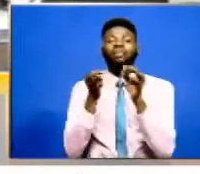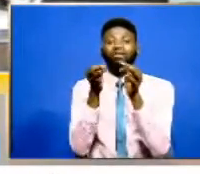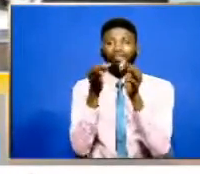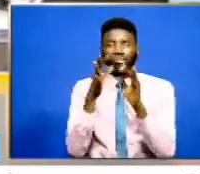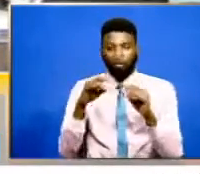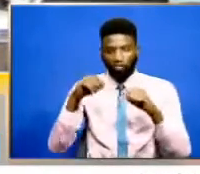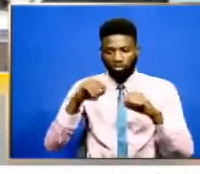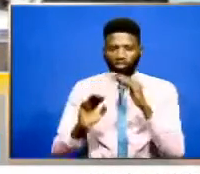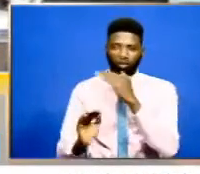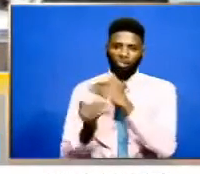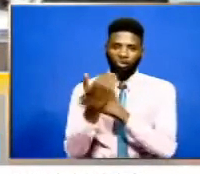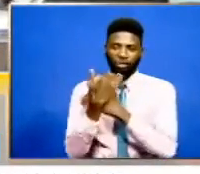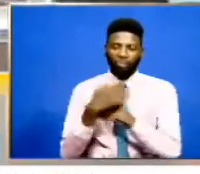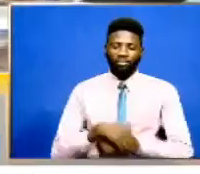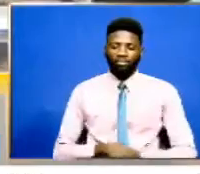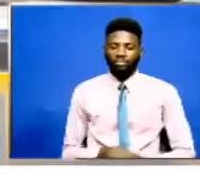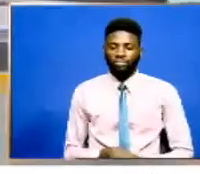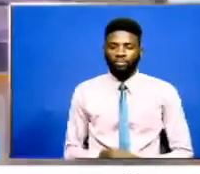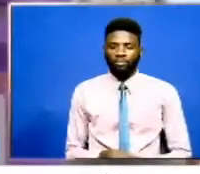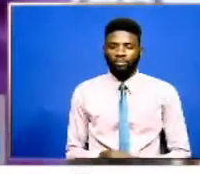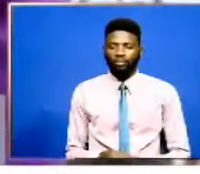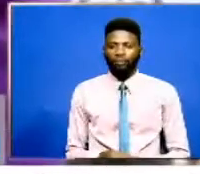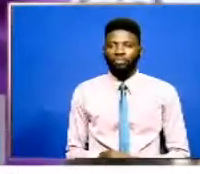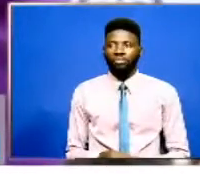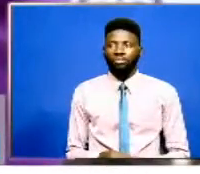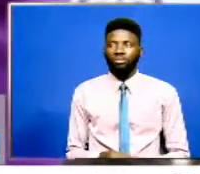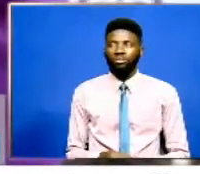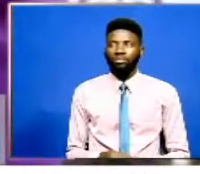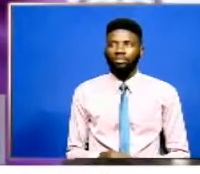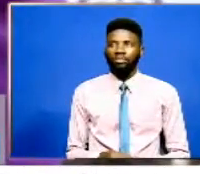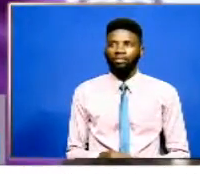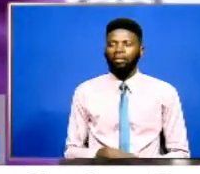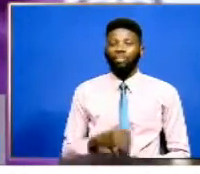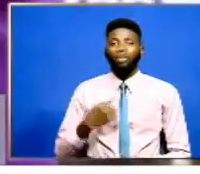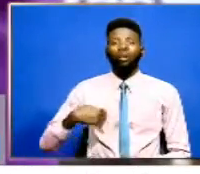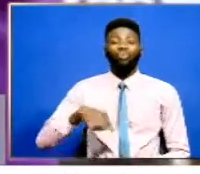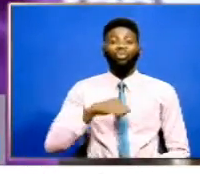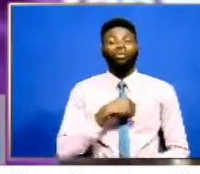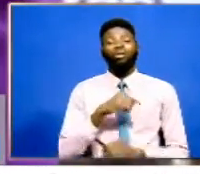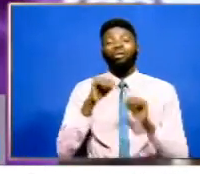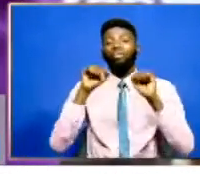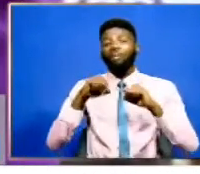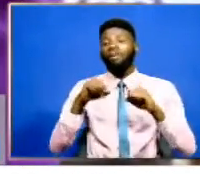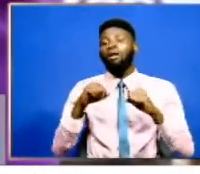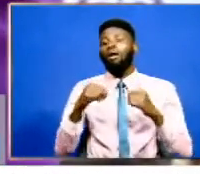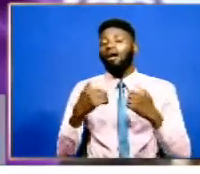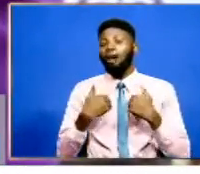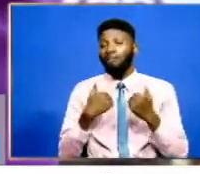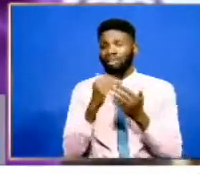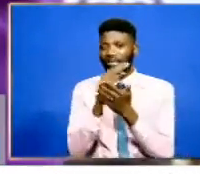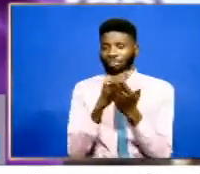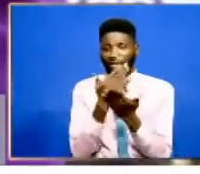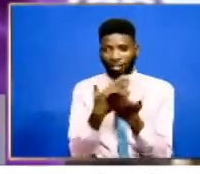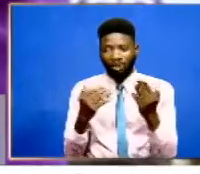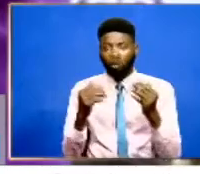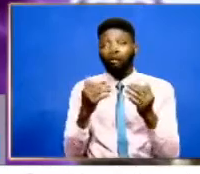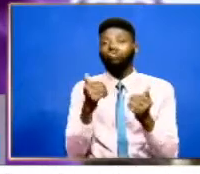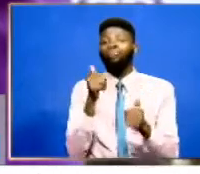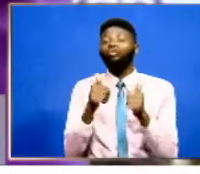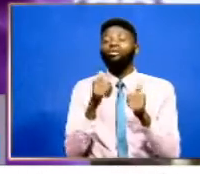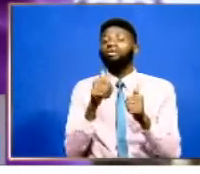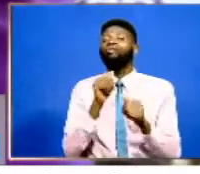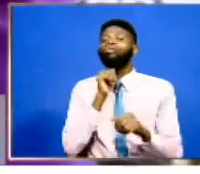this morning. We may have picked elements that were not necessary to make our souls